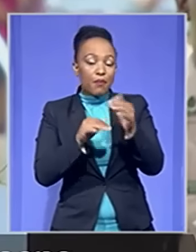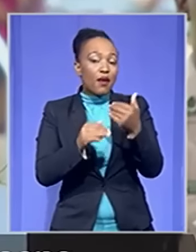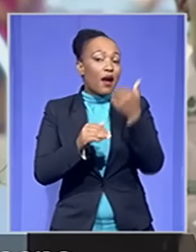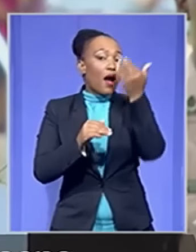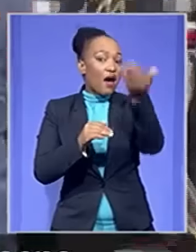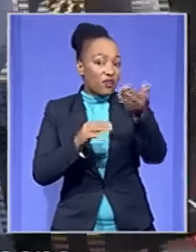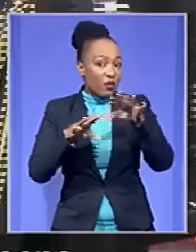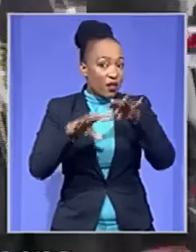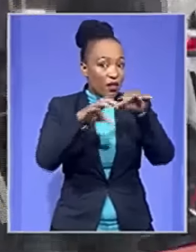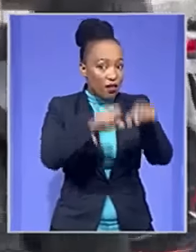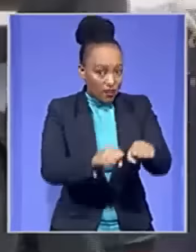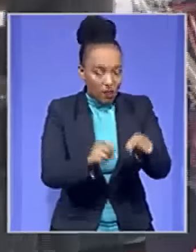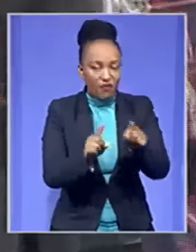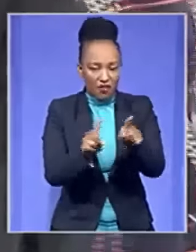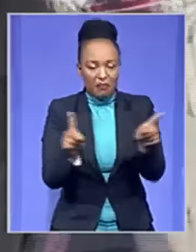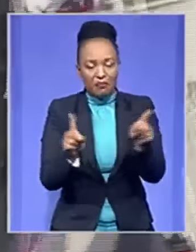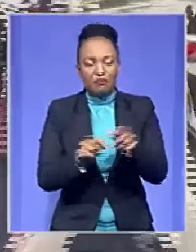us.